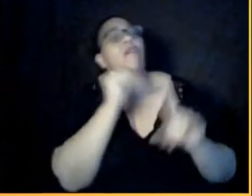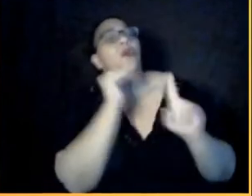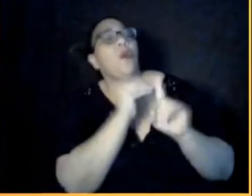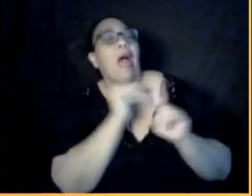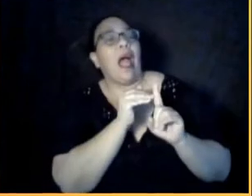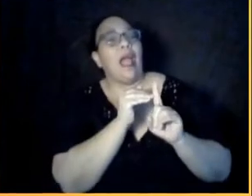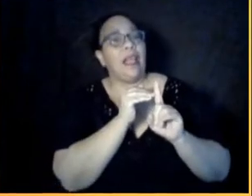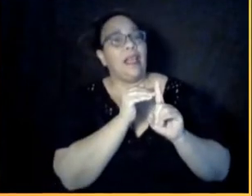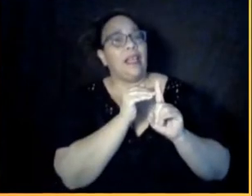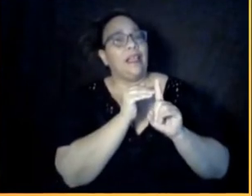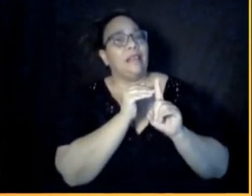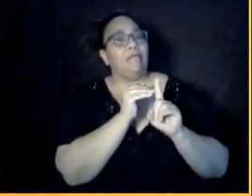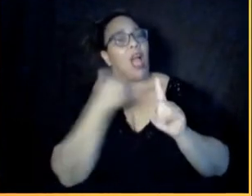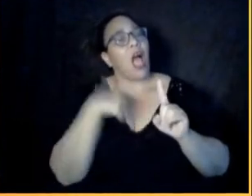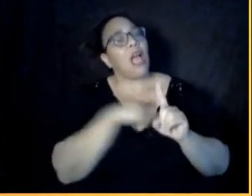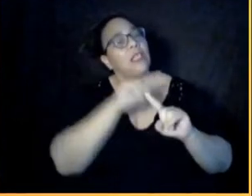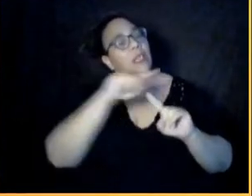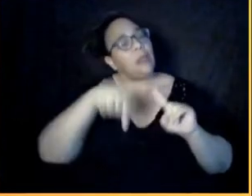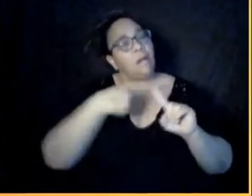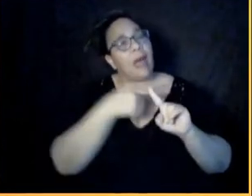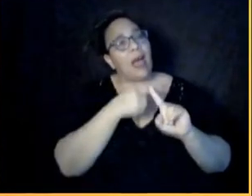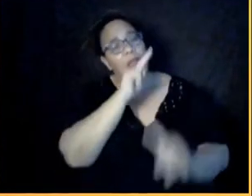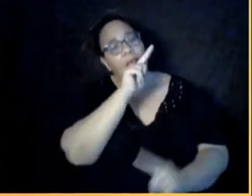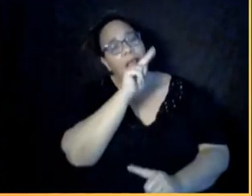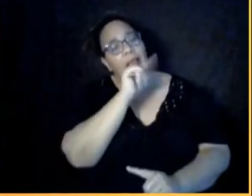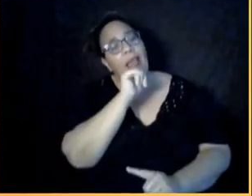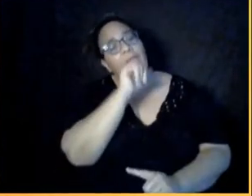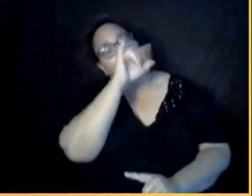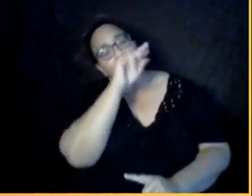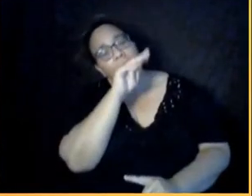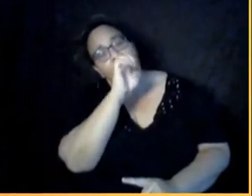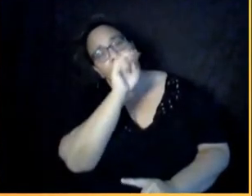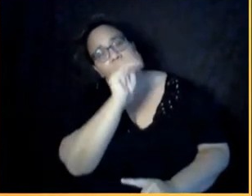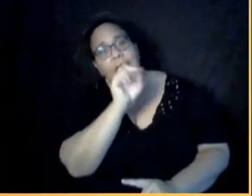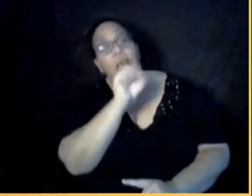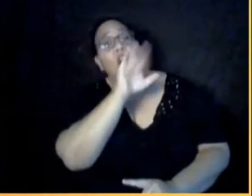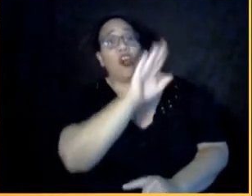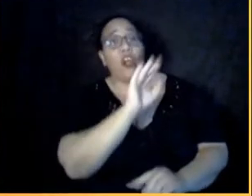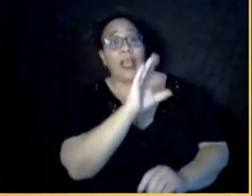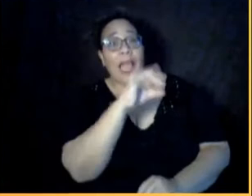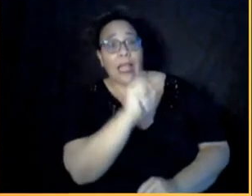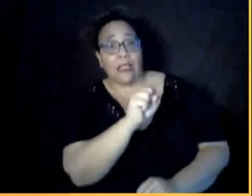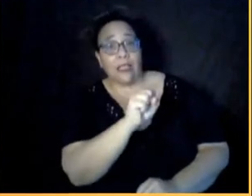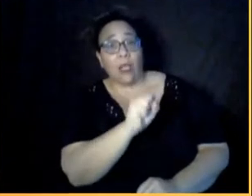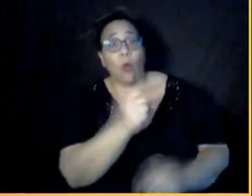if you can just remind us of Layleen's case. What happened